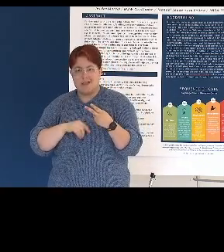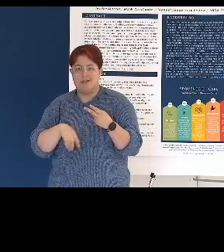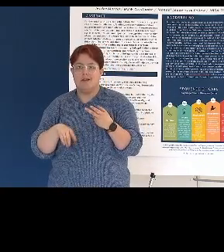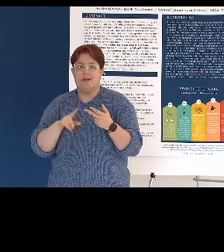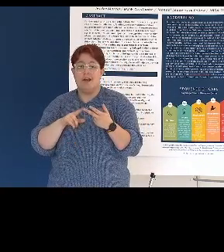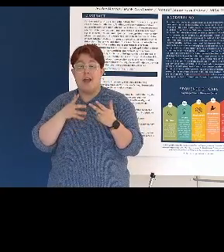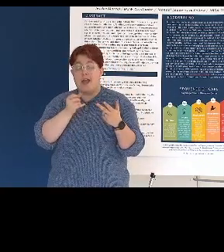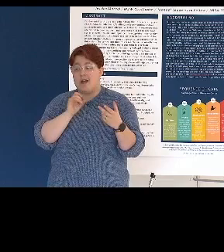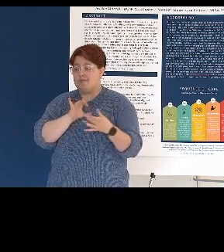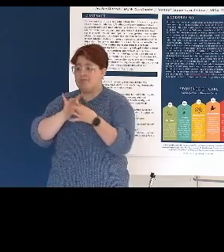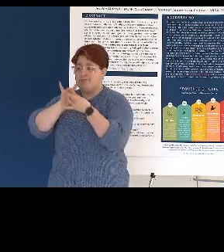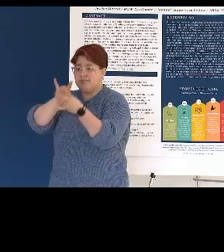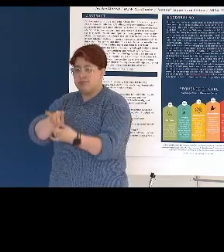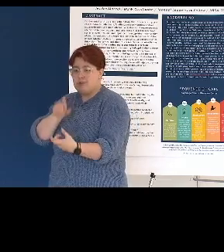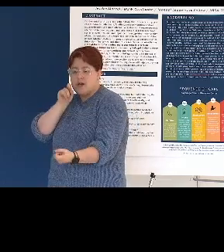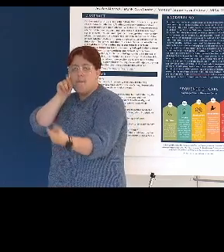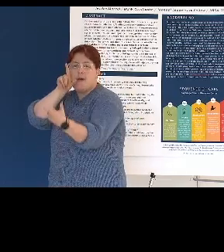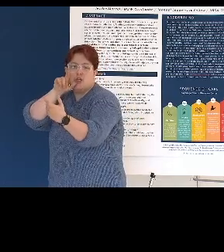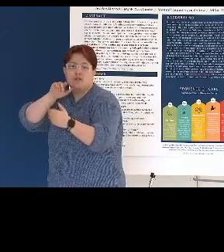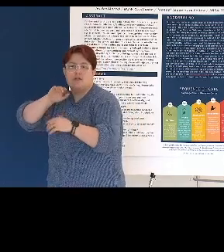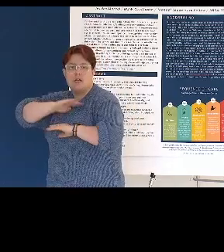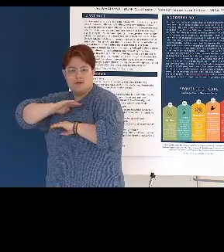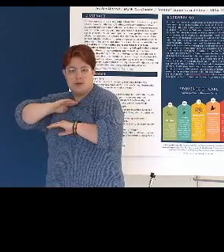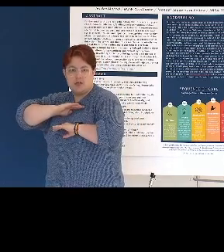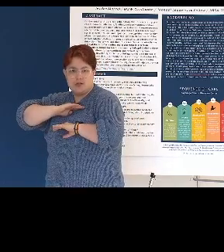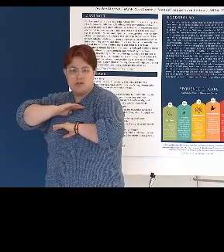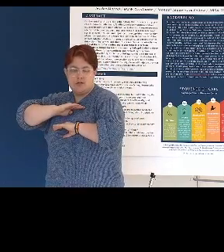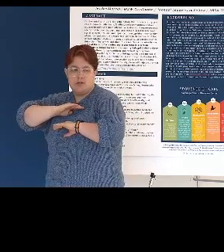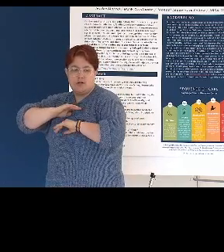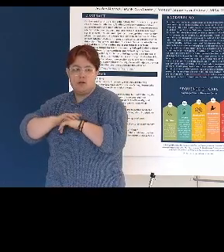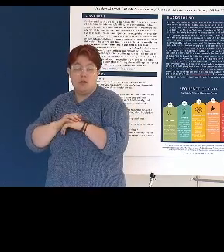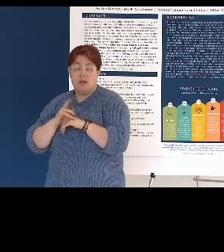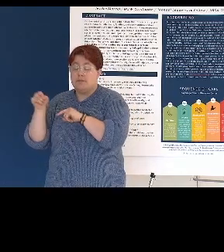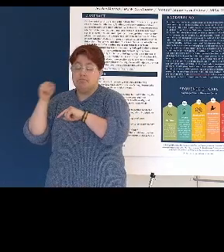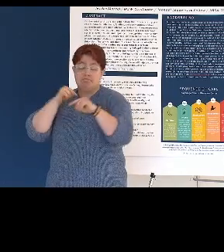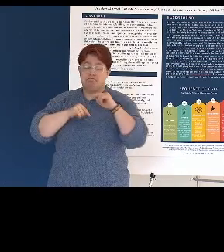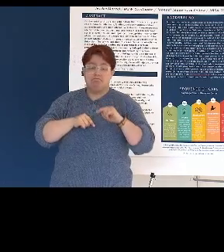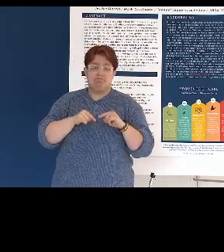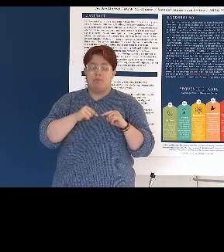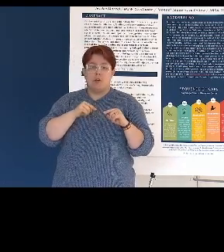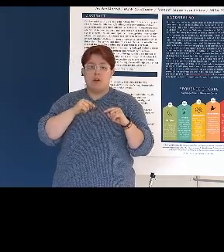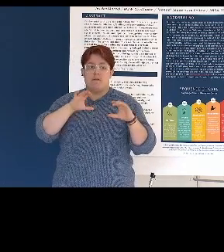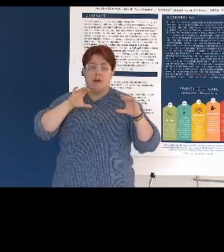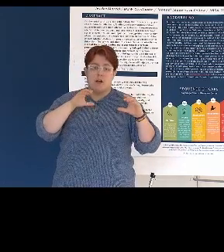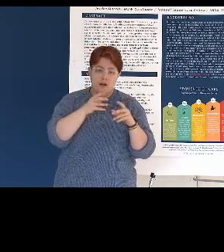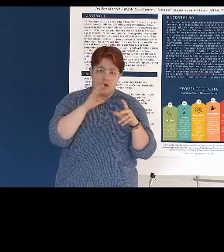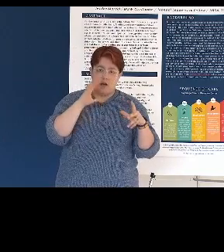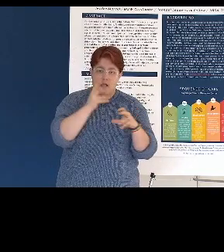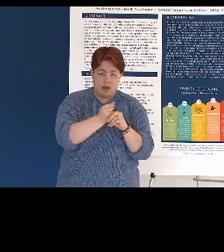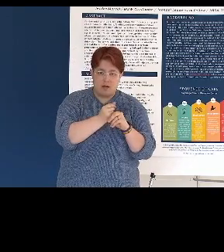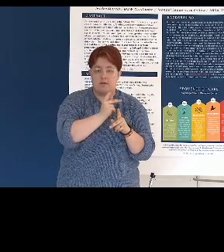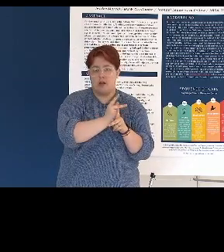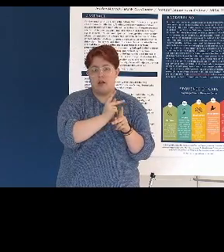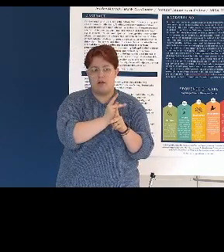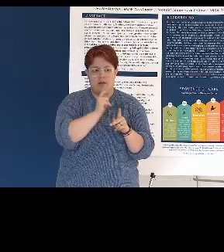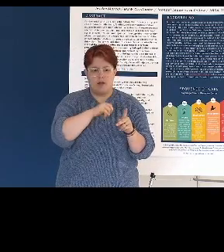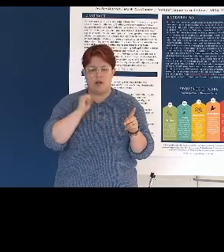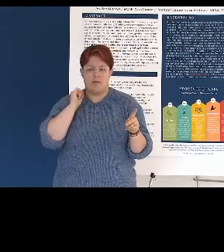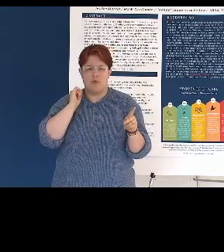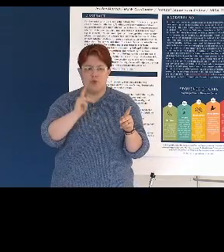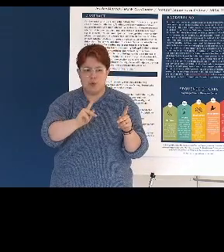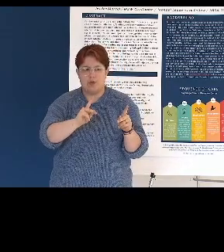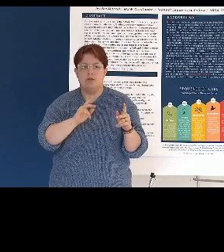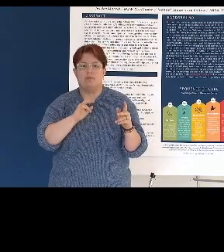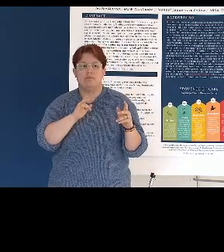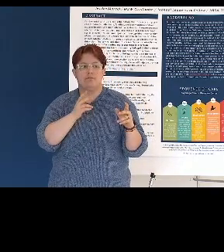compassion satisfaction. And again, coming back to the idea of collective care, the opportunity to engage in collective care through community building,